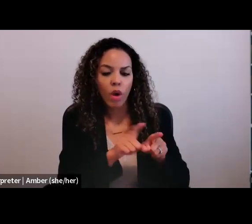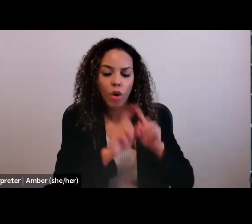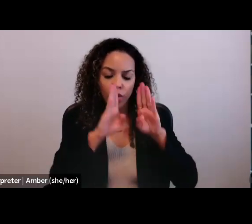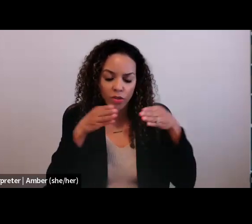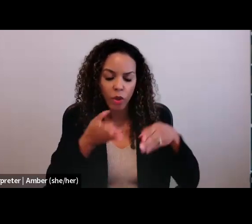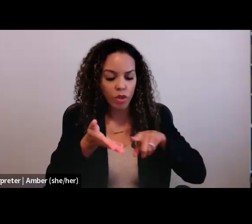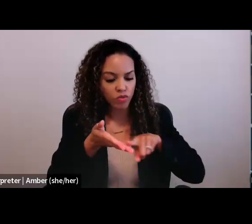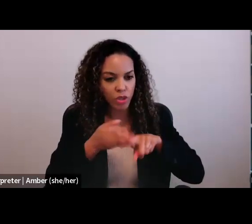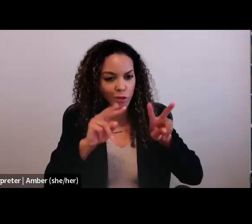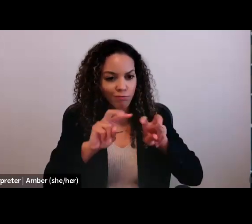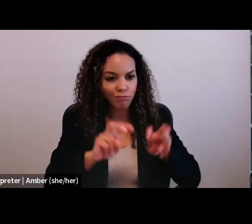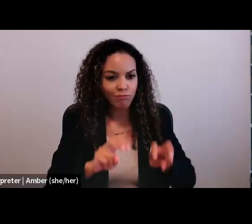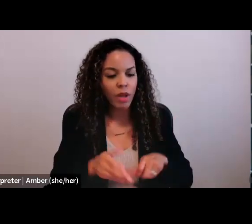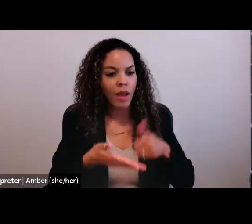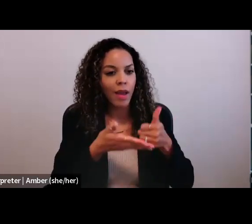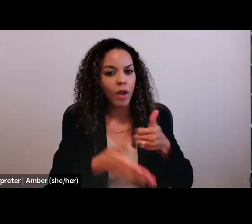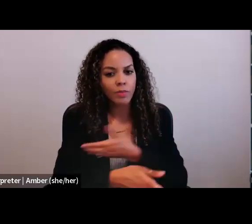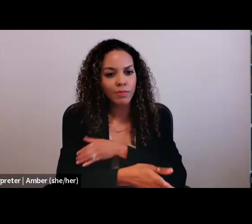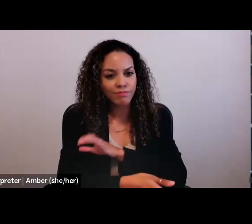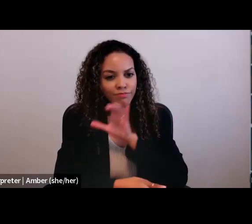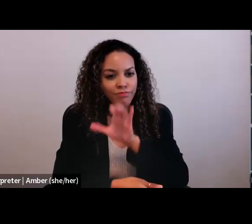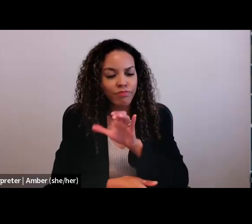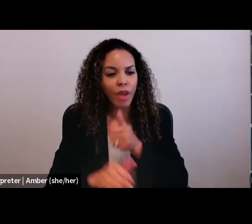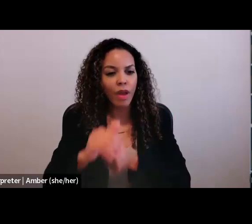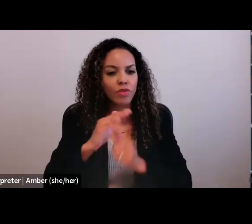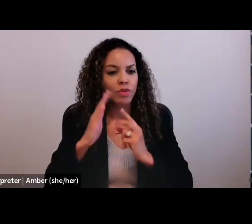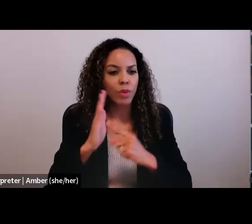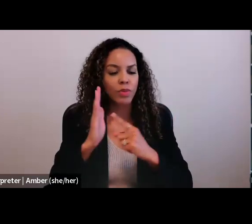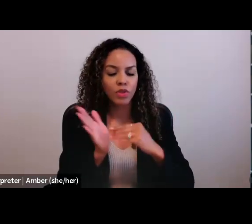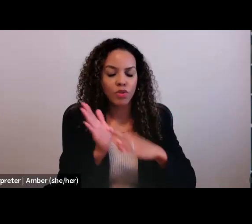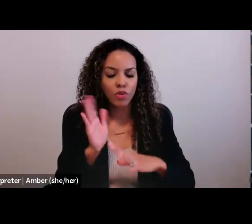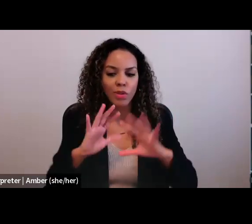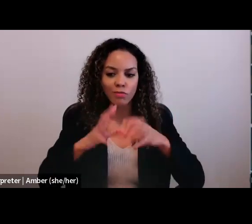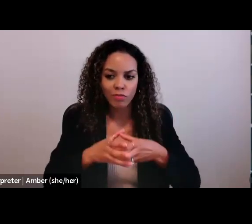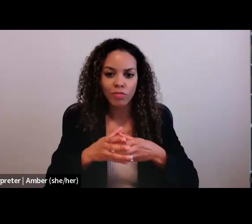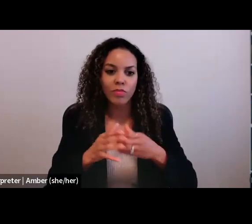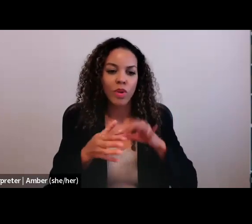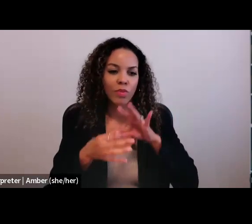that empowers underrepresented student populations in education.